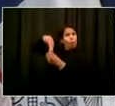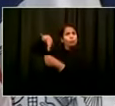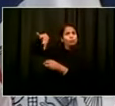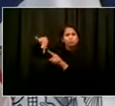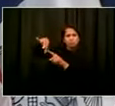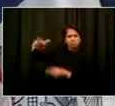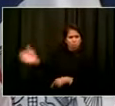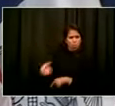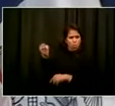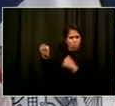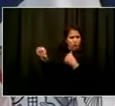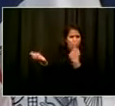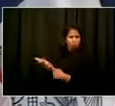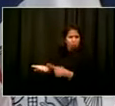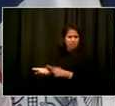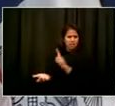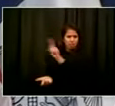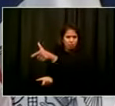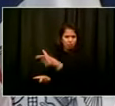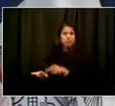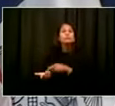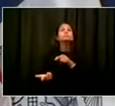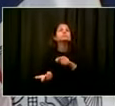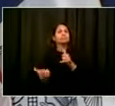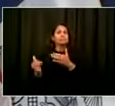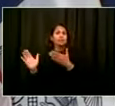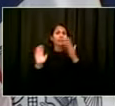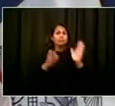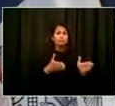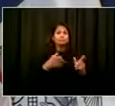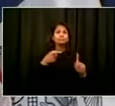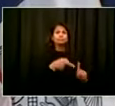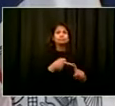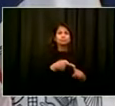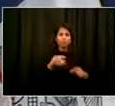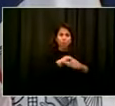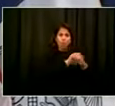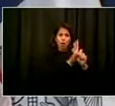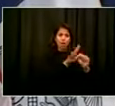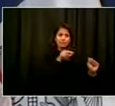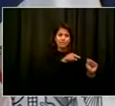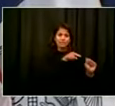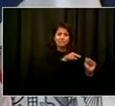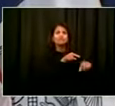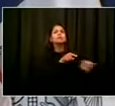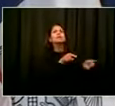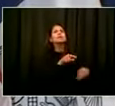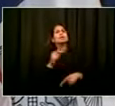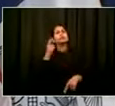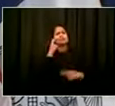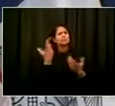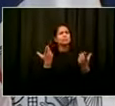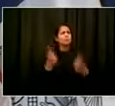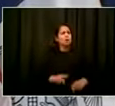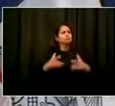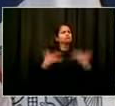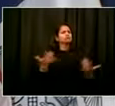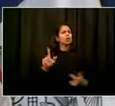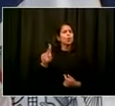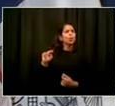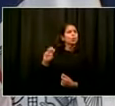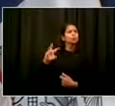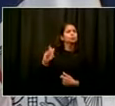back the virus. And we're going through some challenges, but we're also seeing some really, really positive developments.